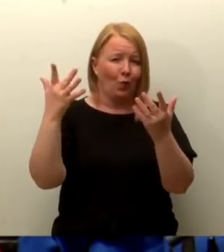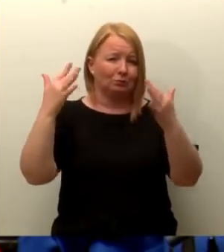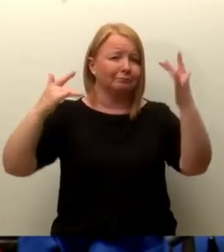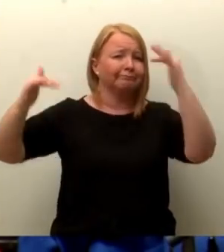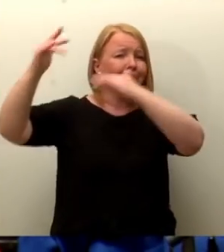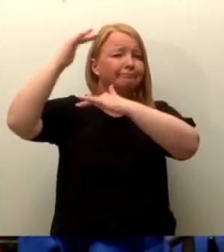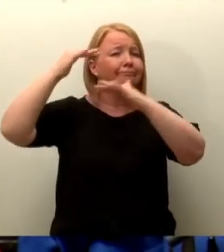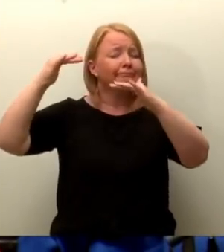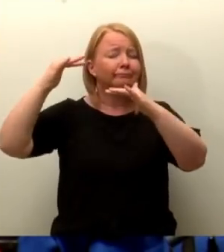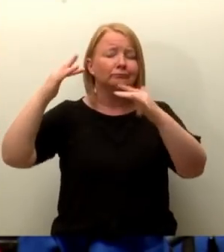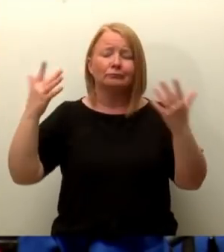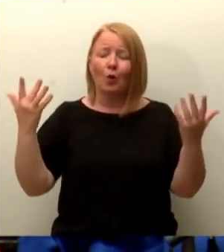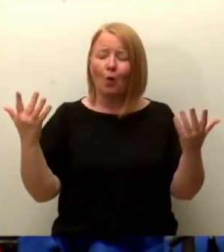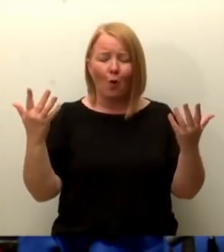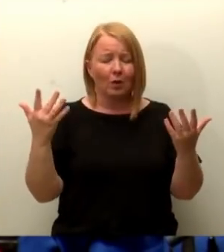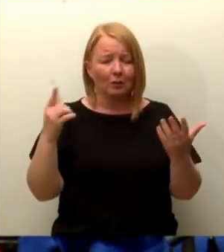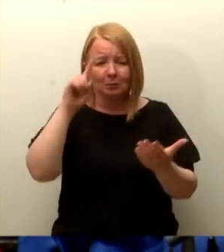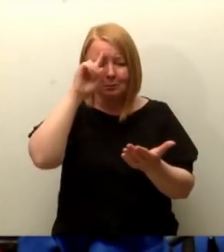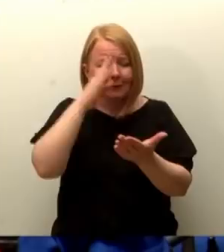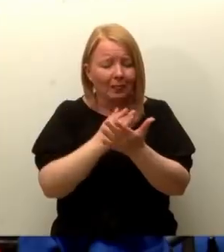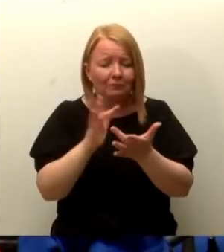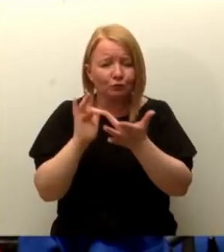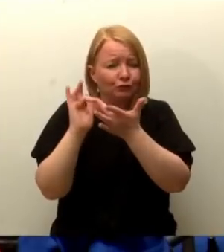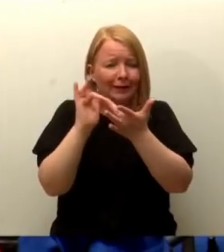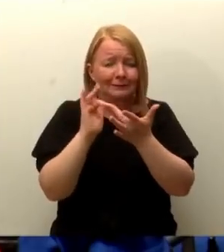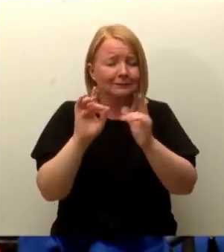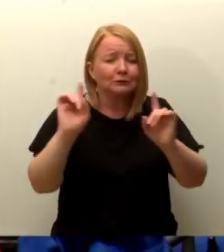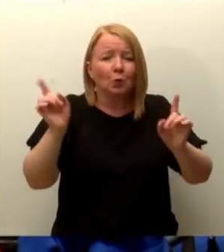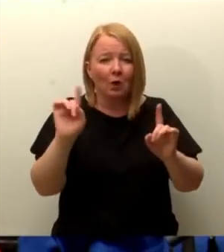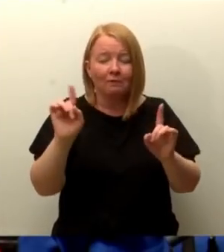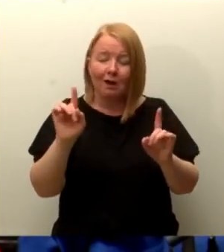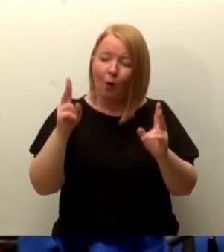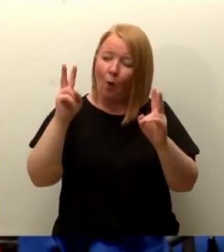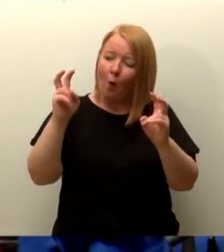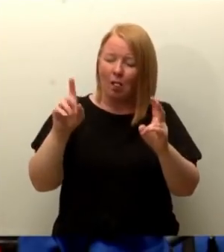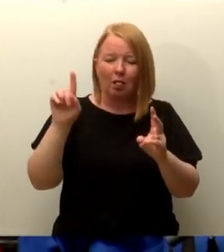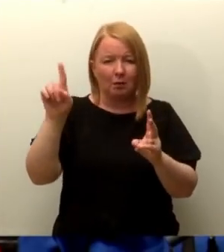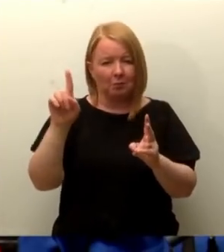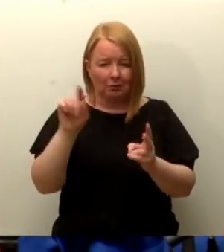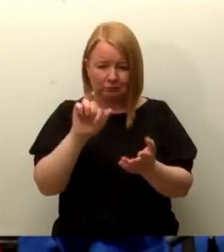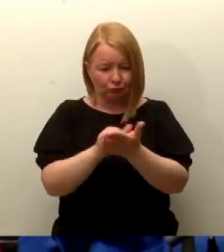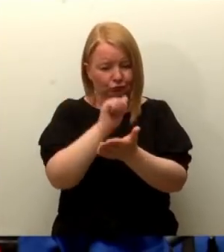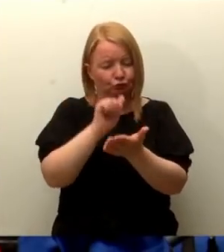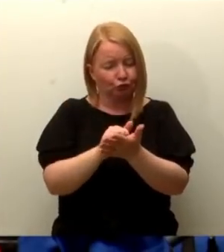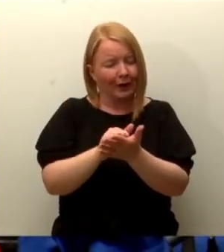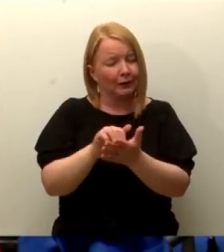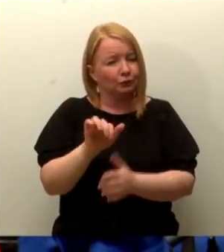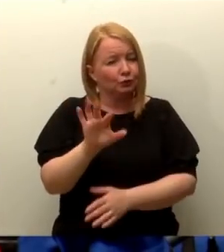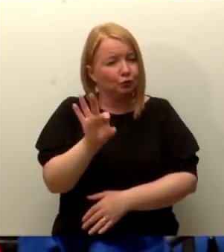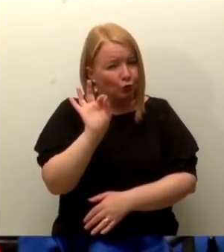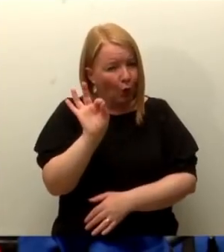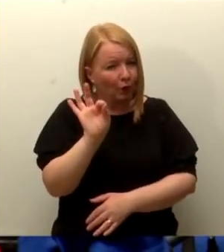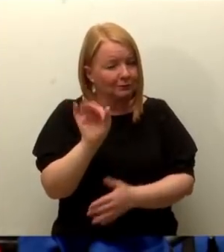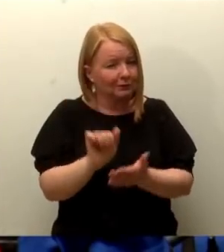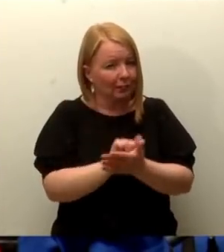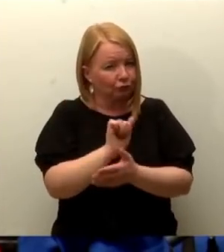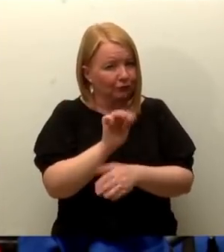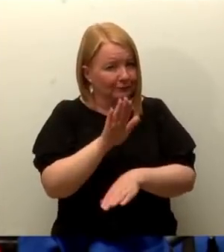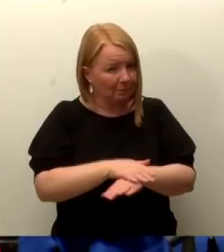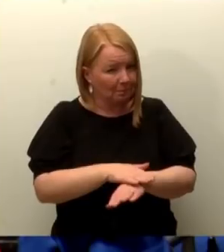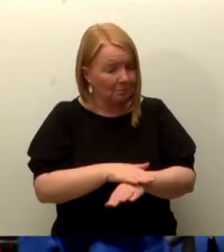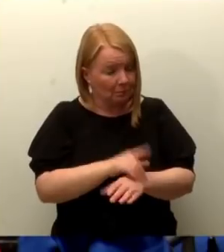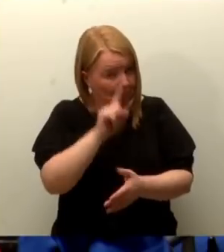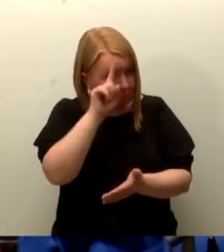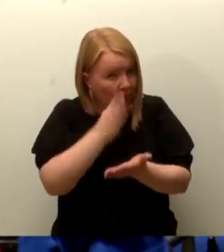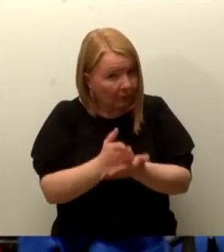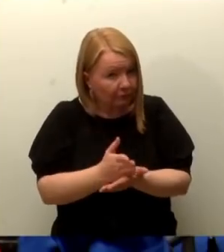force, or belief in grace, whatever you call it, will help you to make the right choice at the right time. Believe in